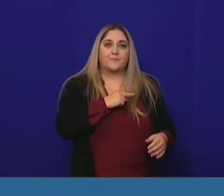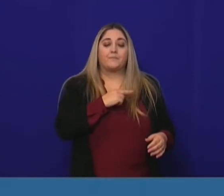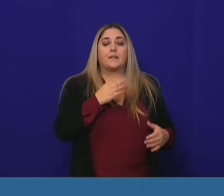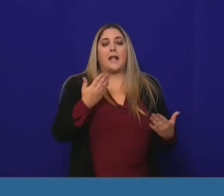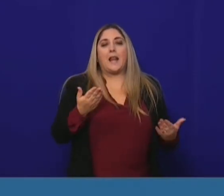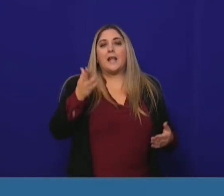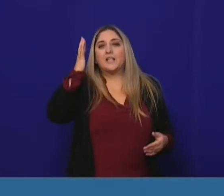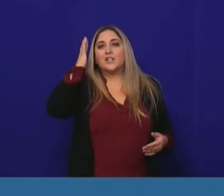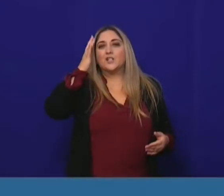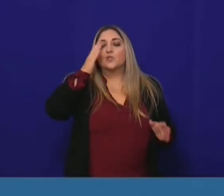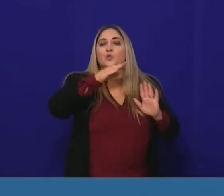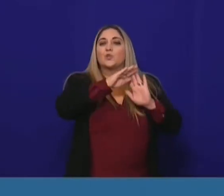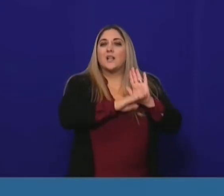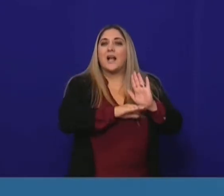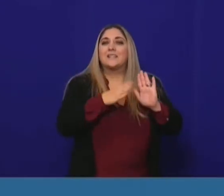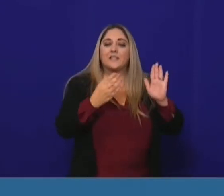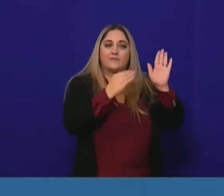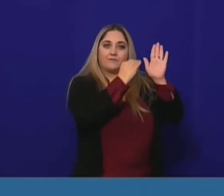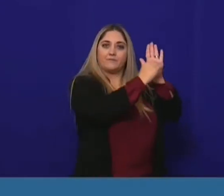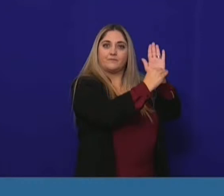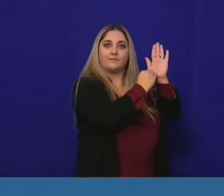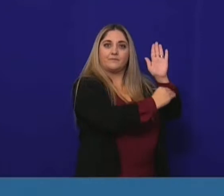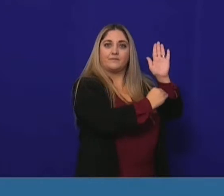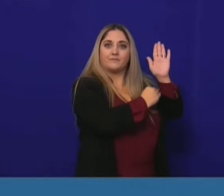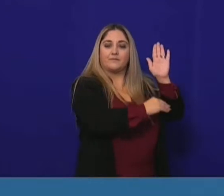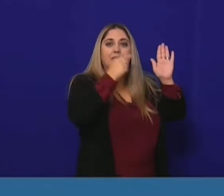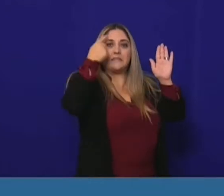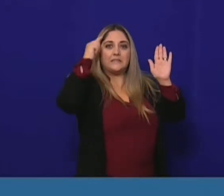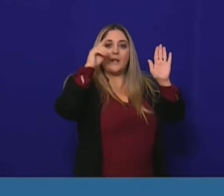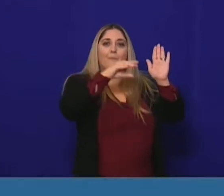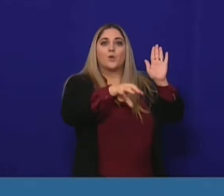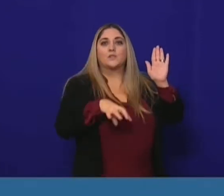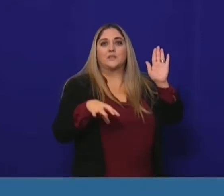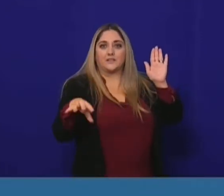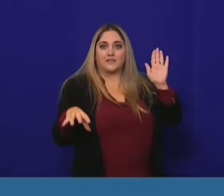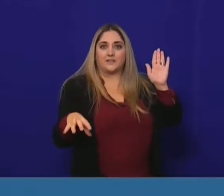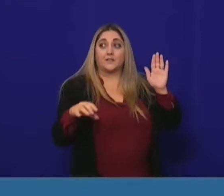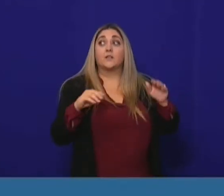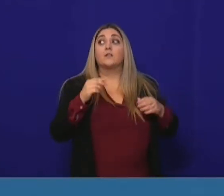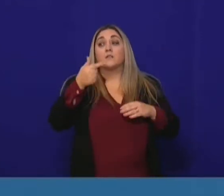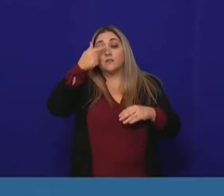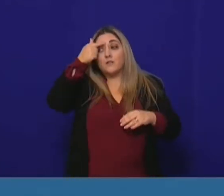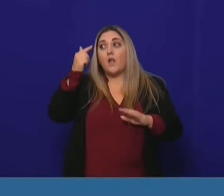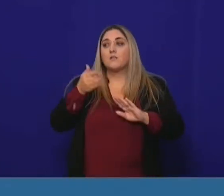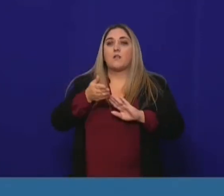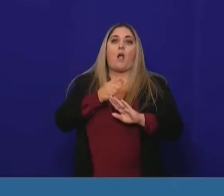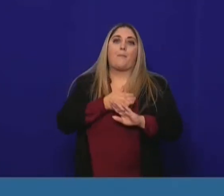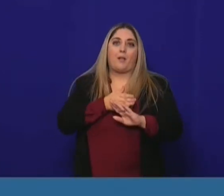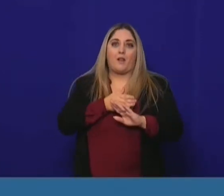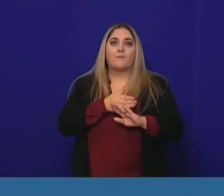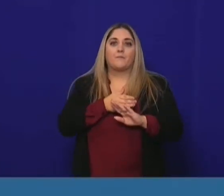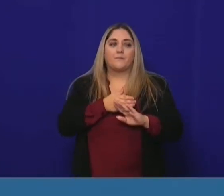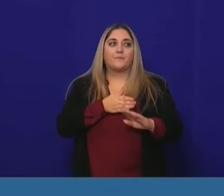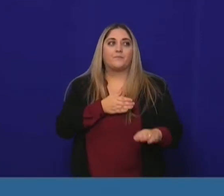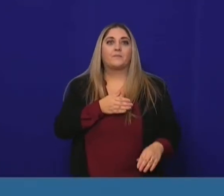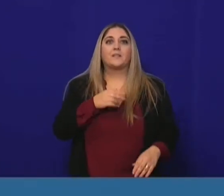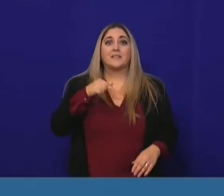hemmhekk u għalhekk propju li aħna qegħdin nagħmlu dan lit-testjar. Infatti, jekk inħarsu naqra ġara din il-ġimgħa